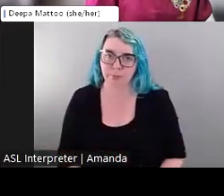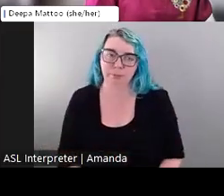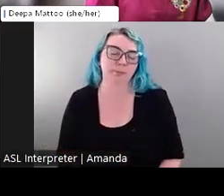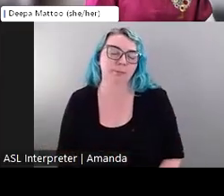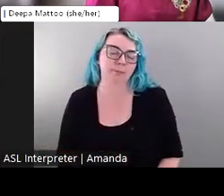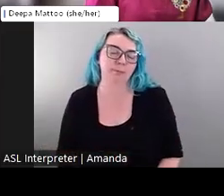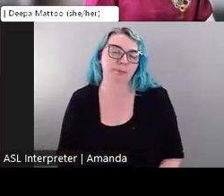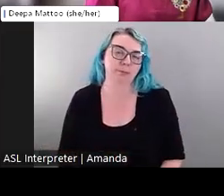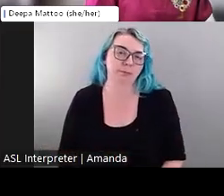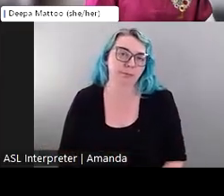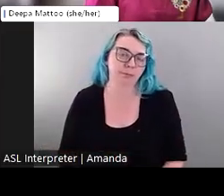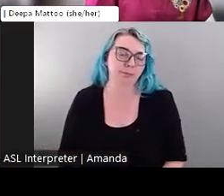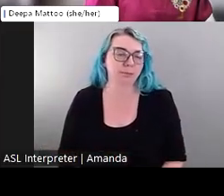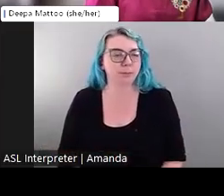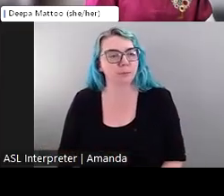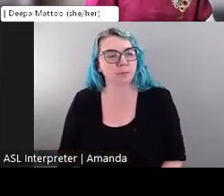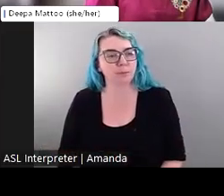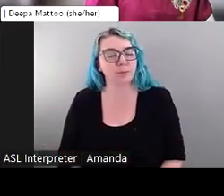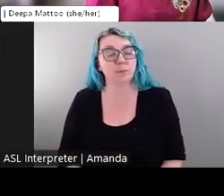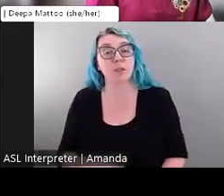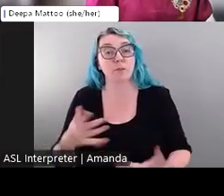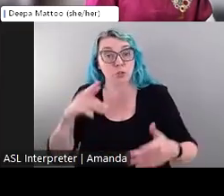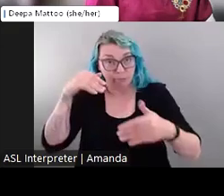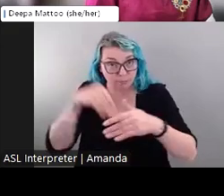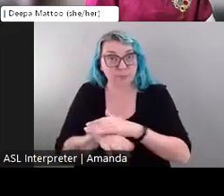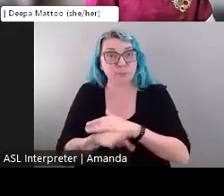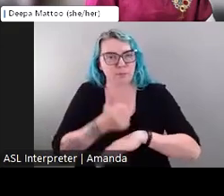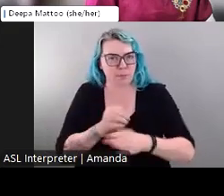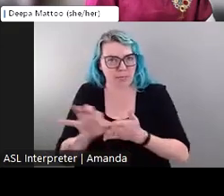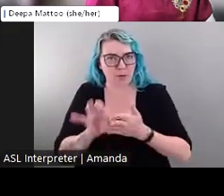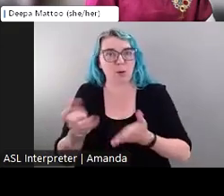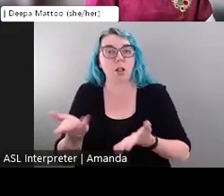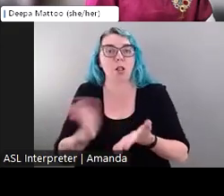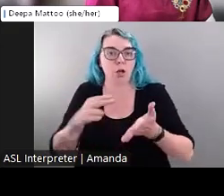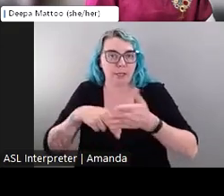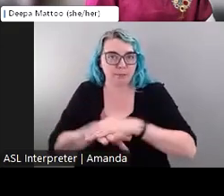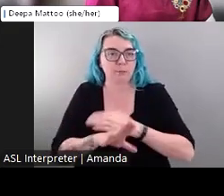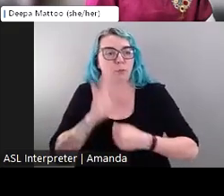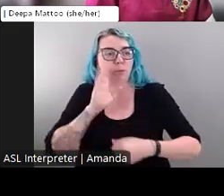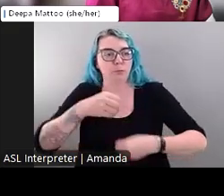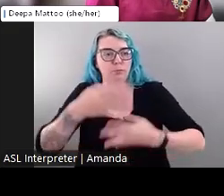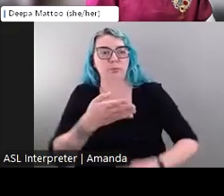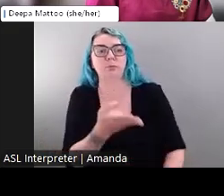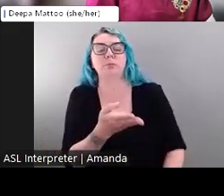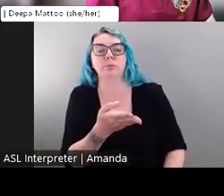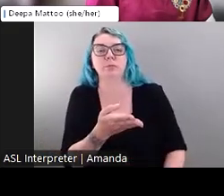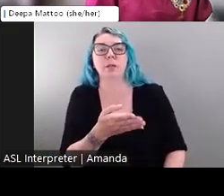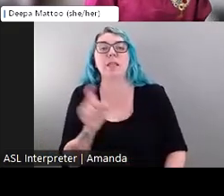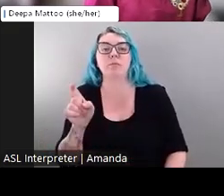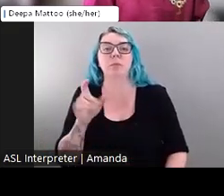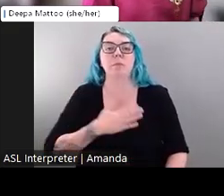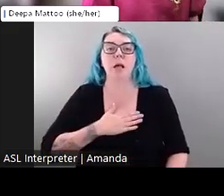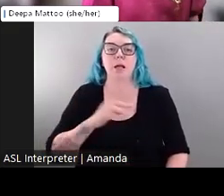And once you log in, you'll be taken to this account page. And from there, you can click on My Dashboard in the navigation menu to access